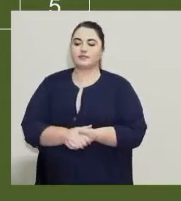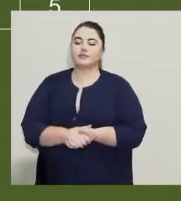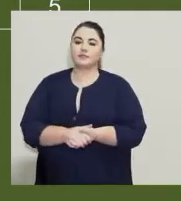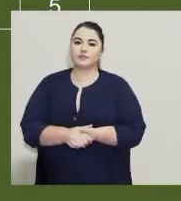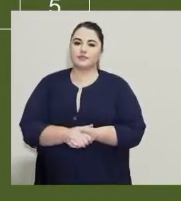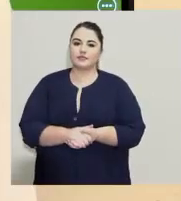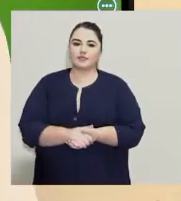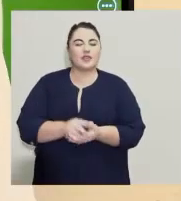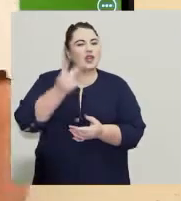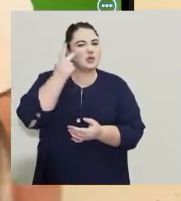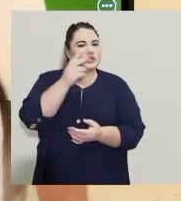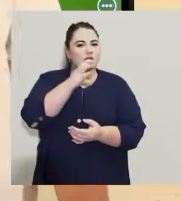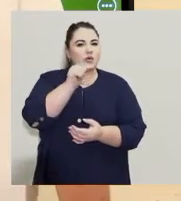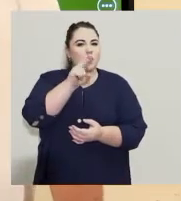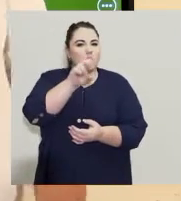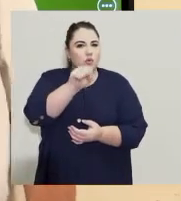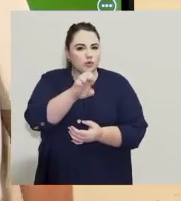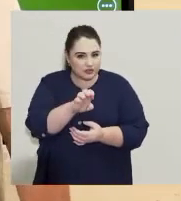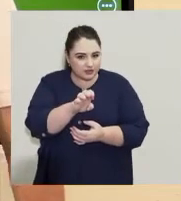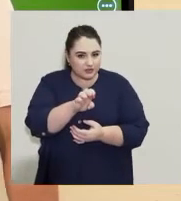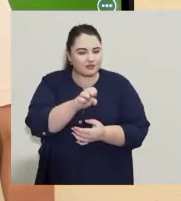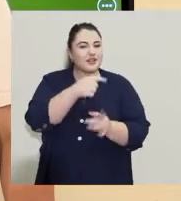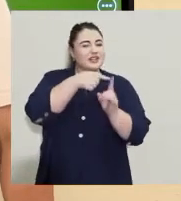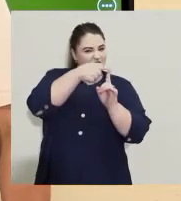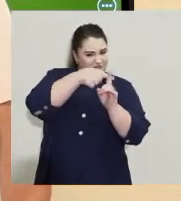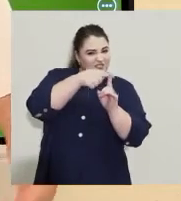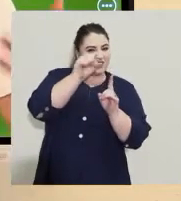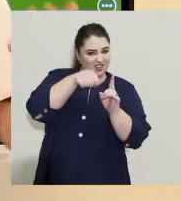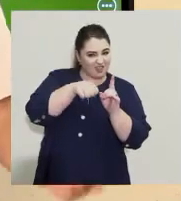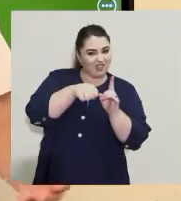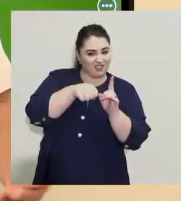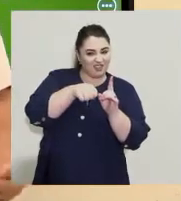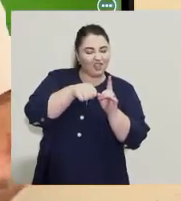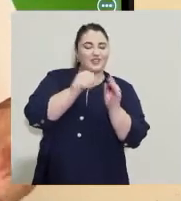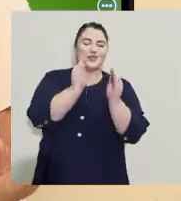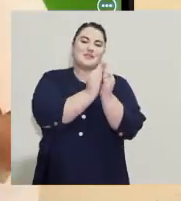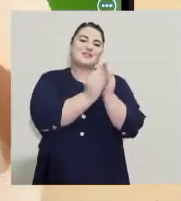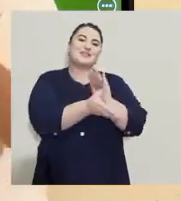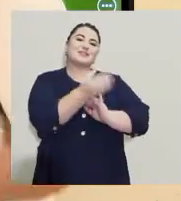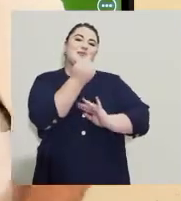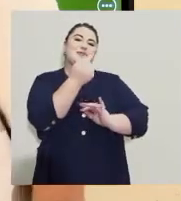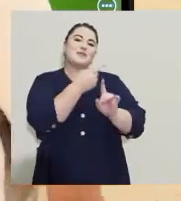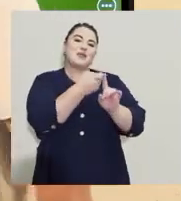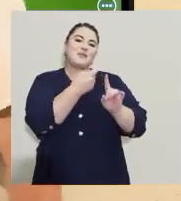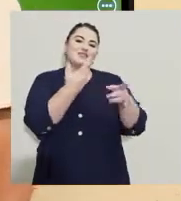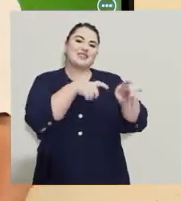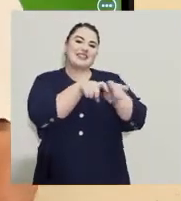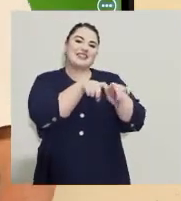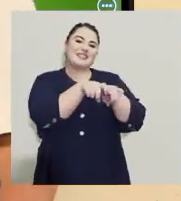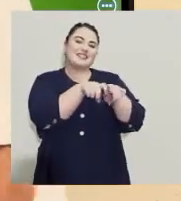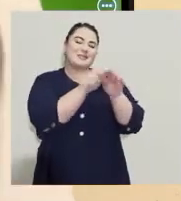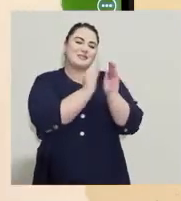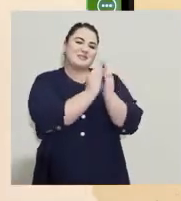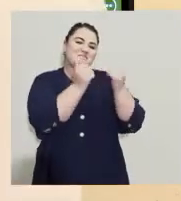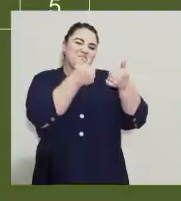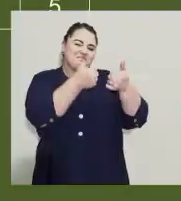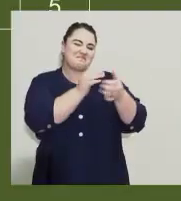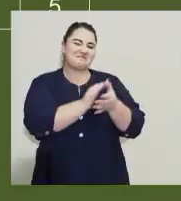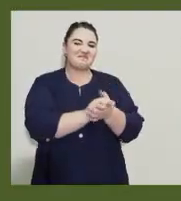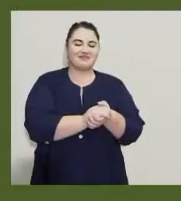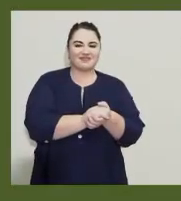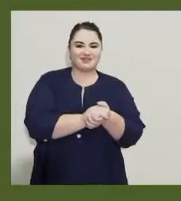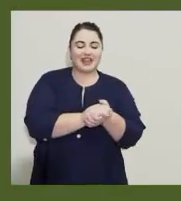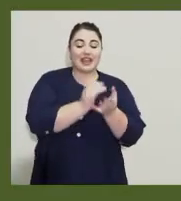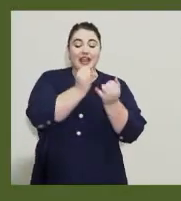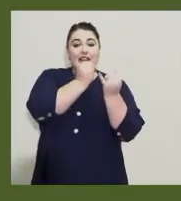cause. Can you spot the cause there? Is it not temperature? Then you've scored marks now in the test.